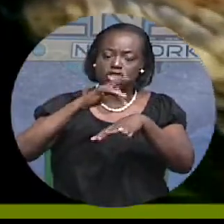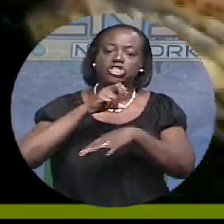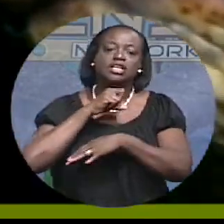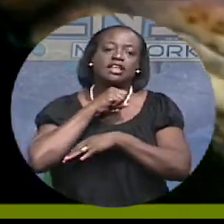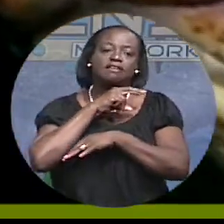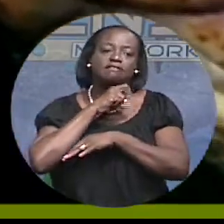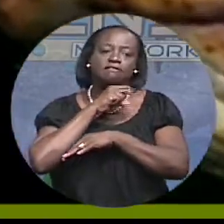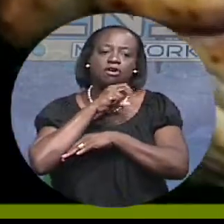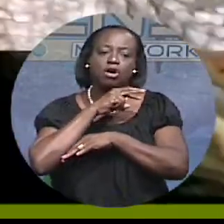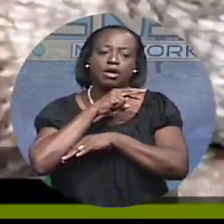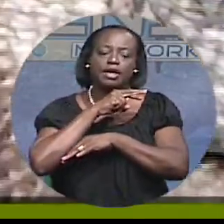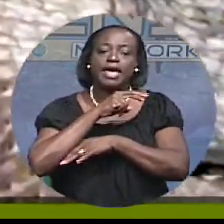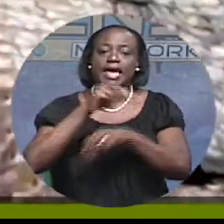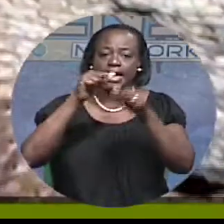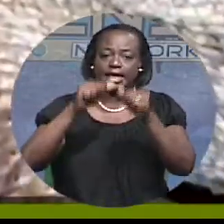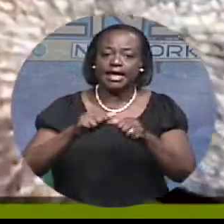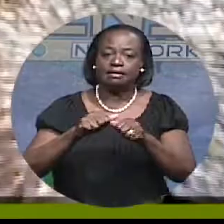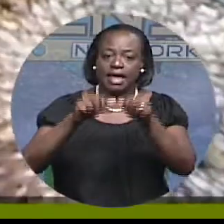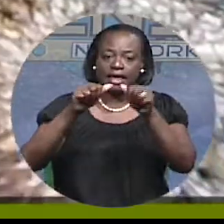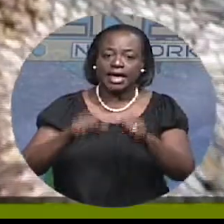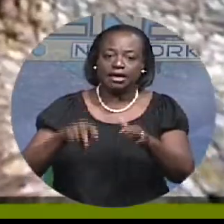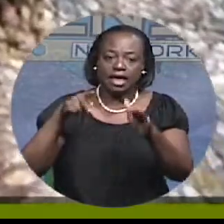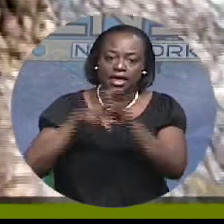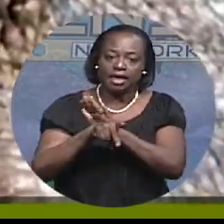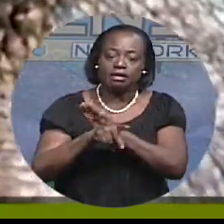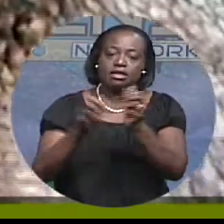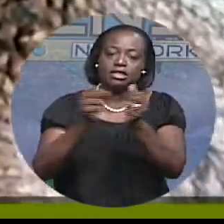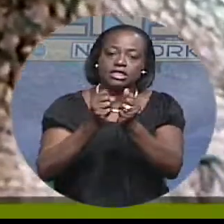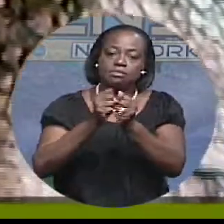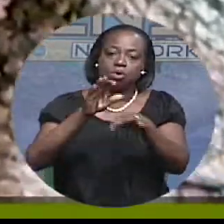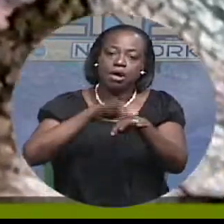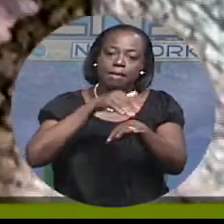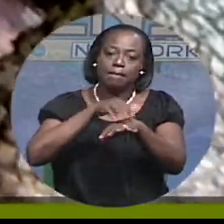be fatal to small pets and cause skin outbreaks in humans.